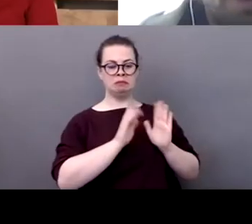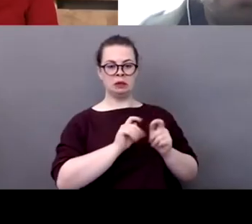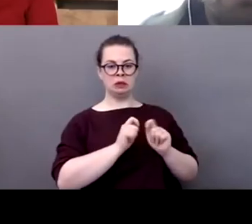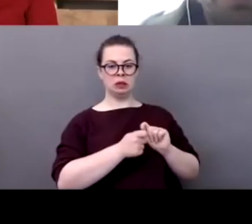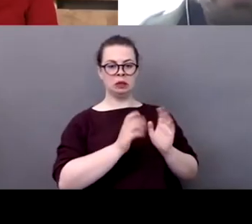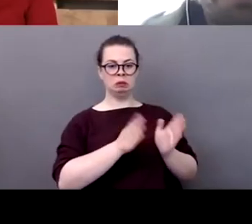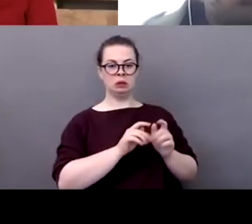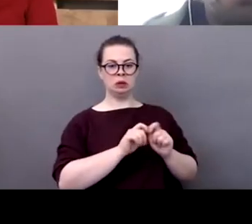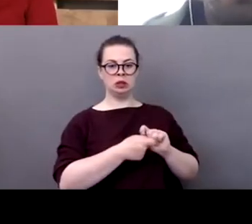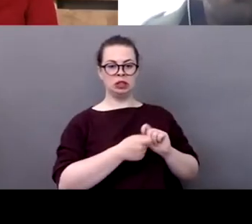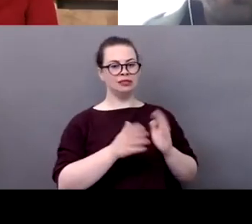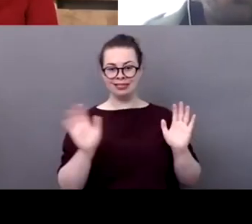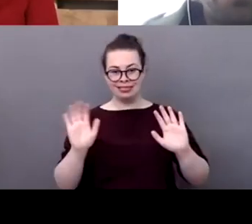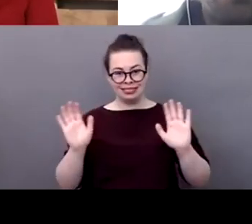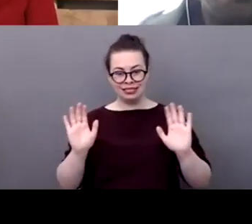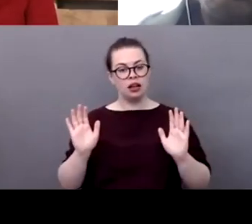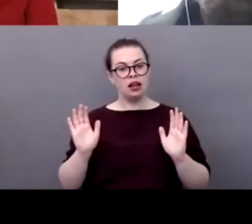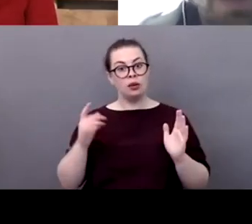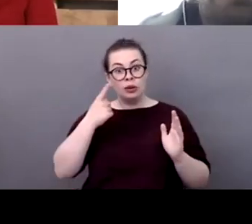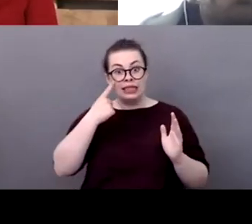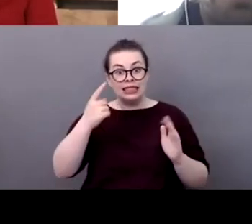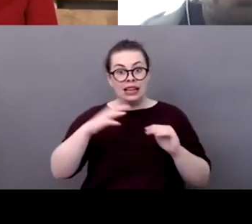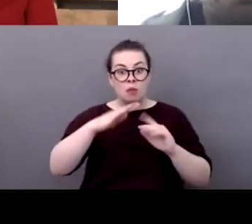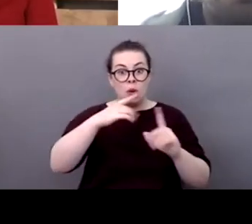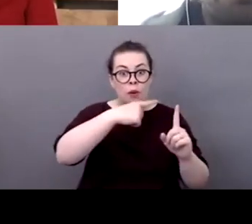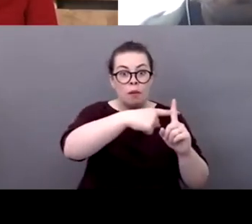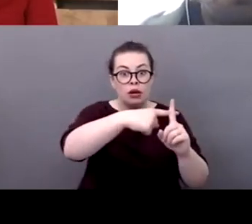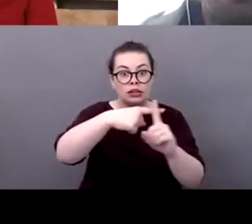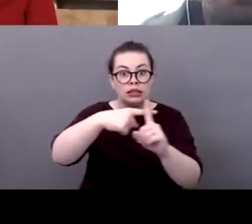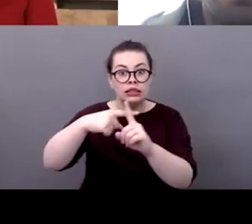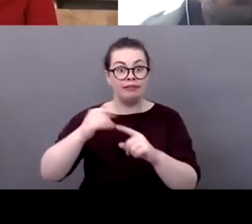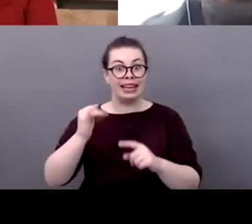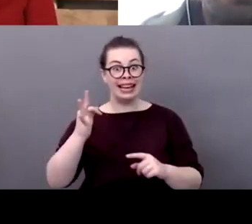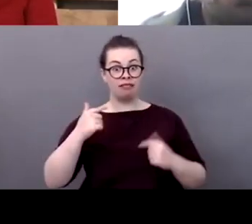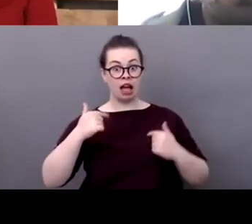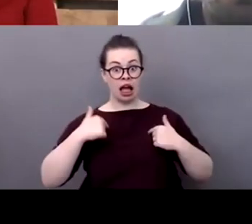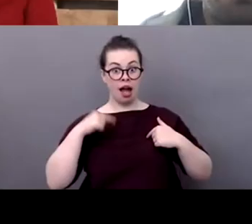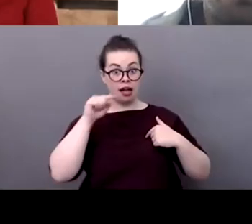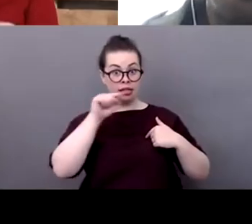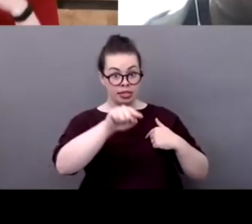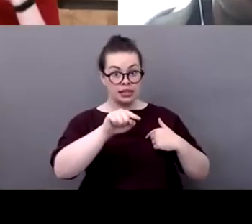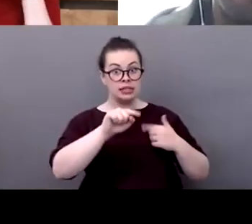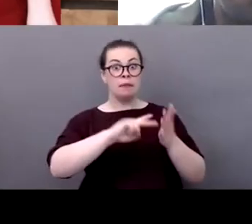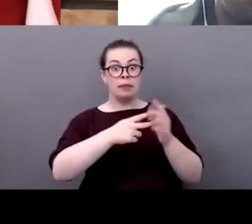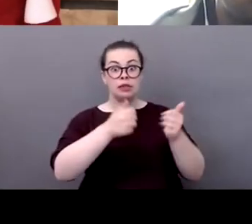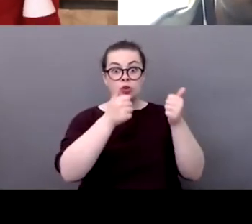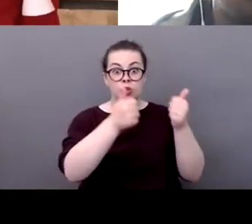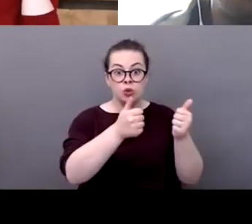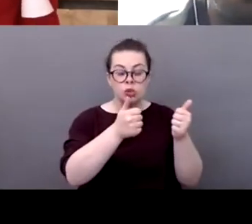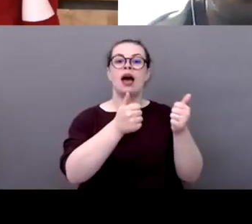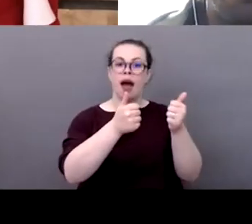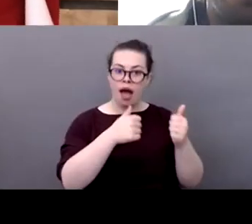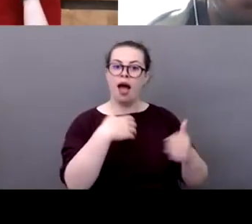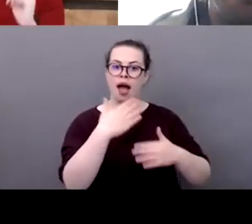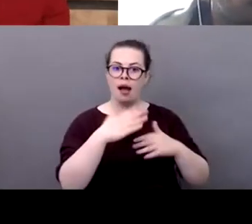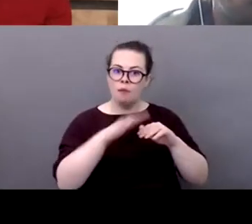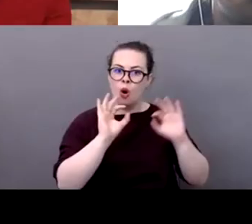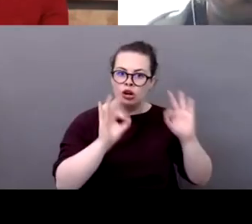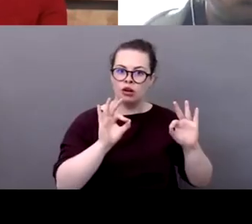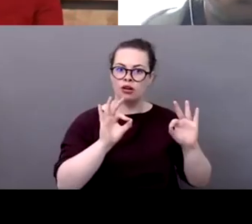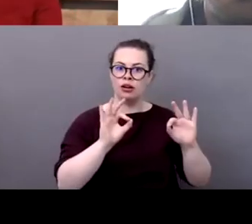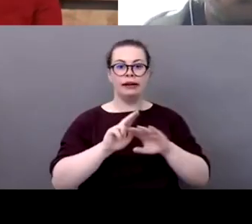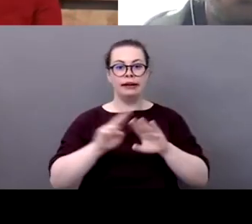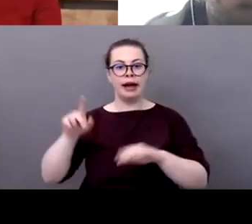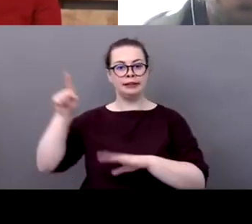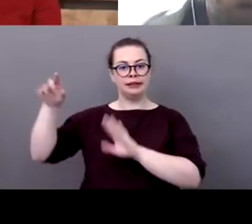to lesser your impact on the environment, you might find a business opportunity out of it, and you're going to go further than just apply the